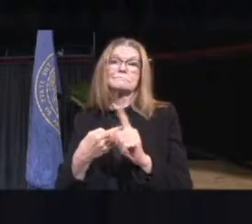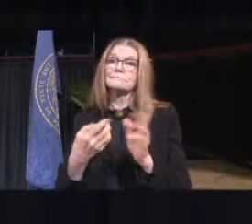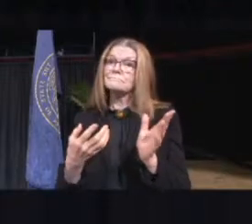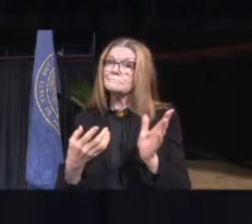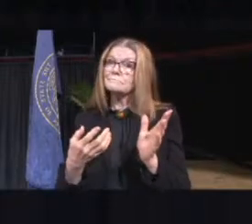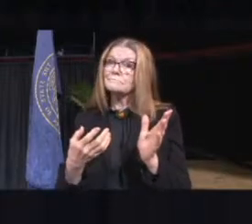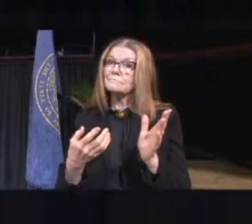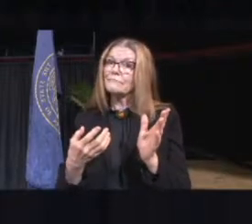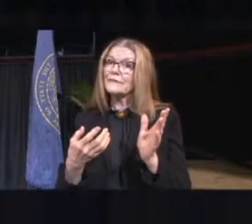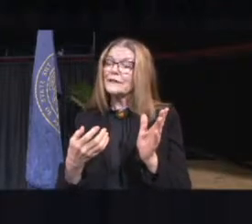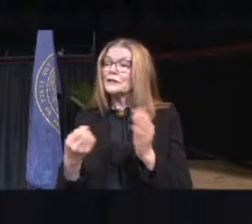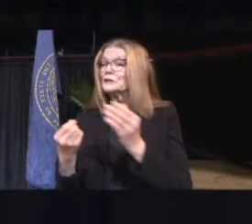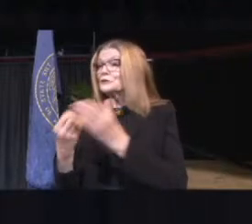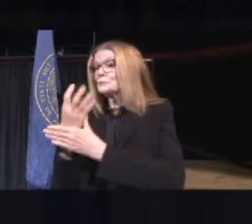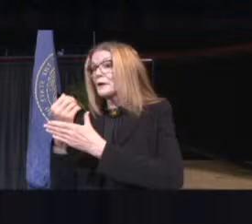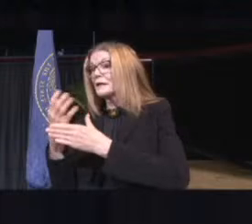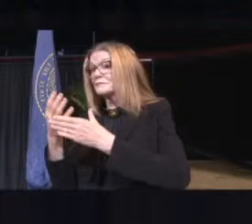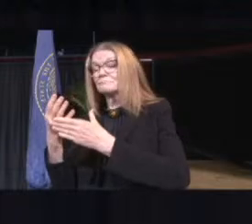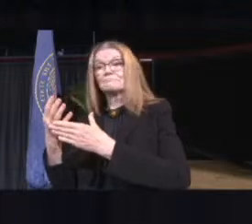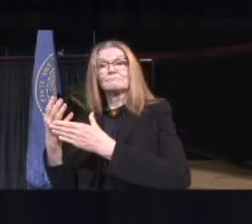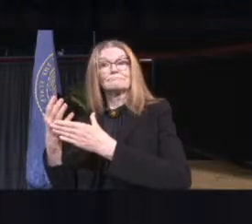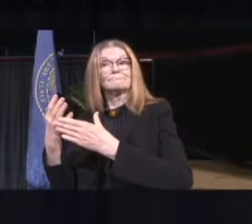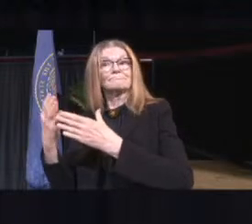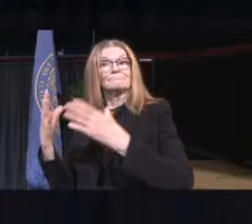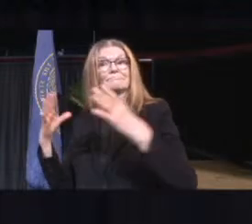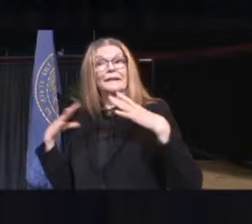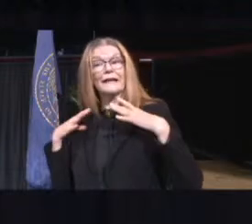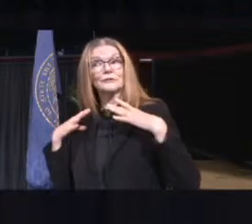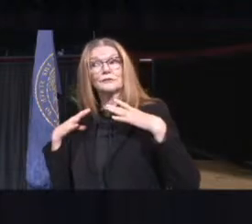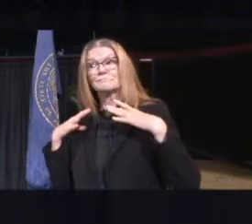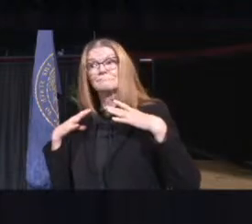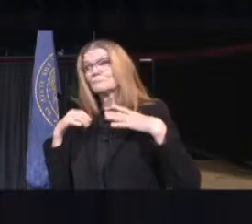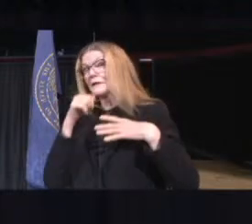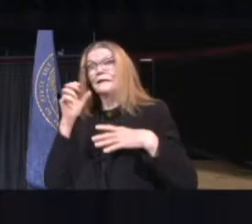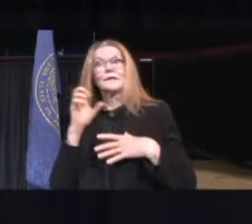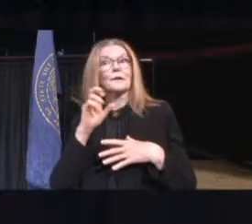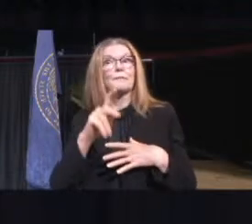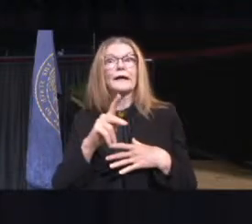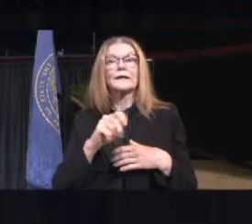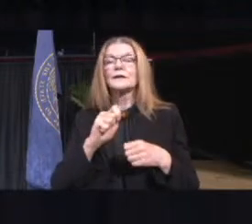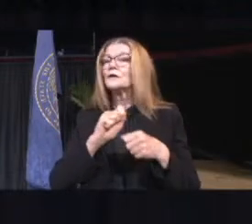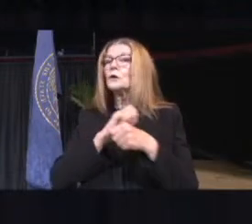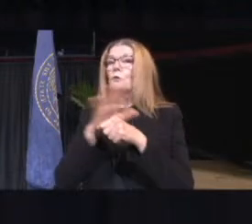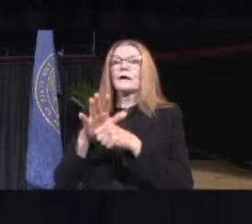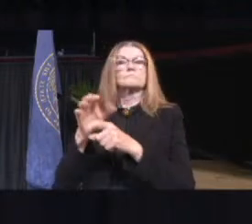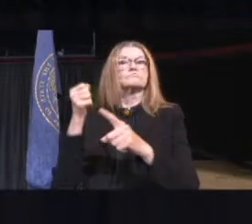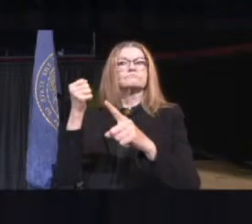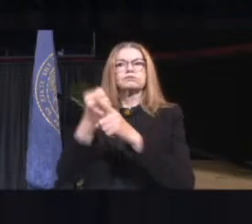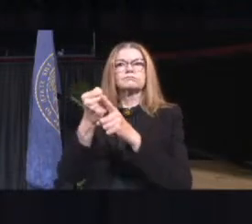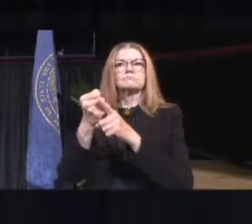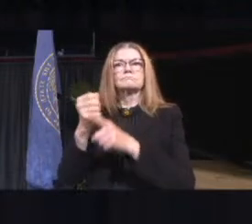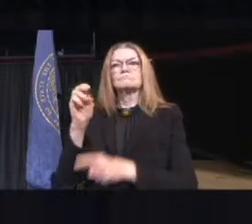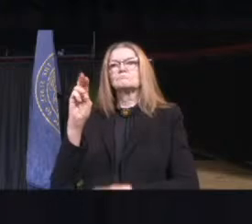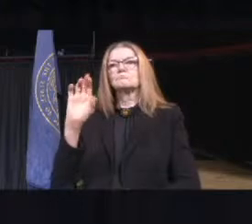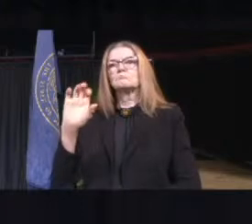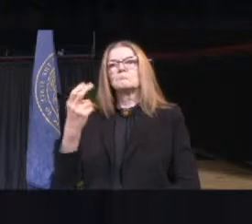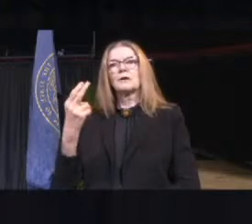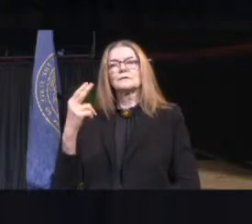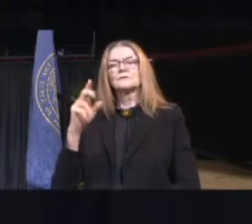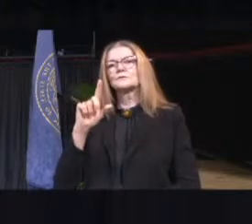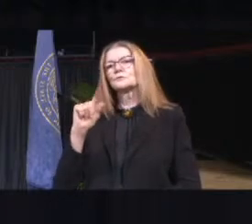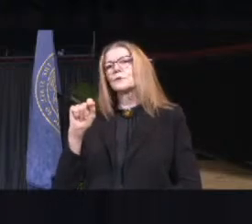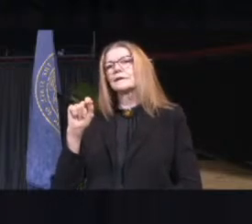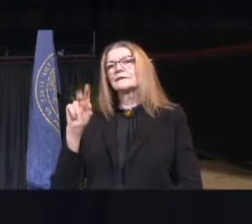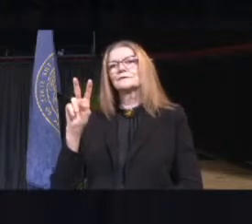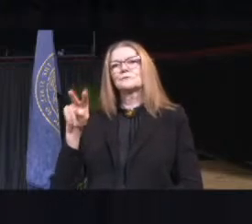Then we didn't come back from spring break. The coronavirus pandemic hit in March of 2022. It'll be one of those